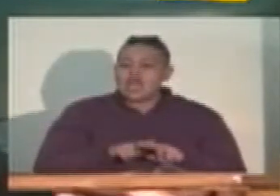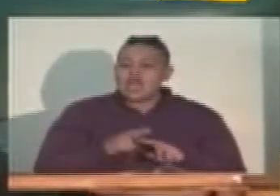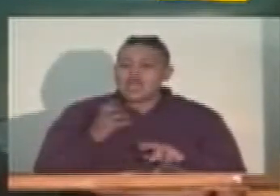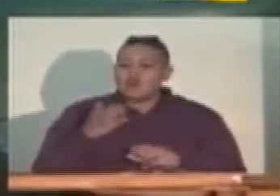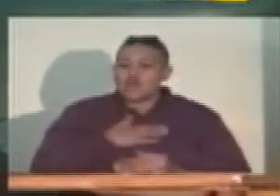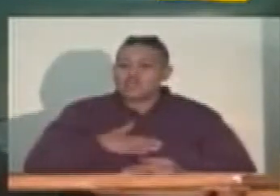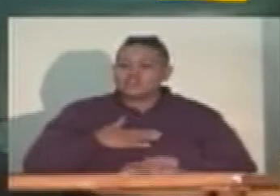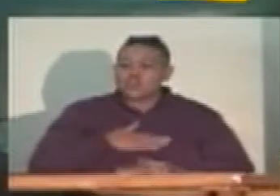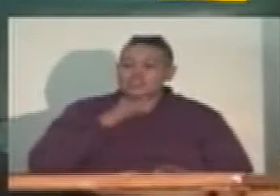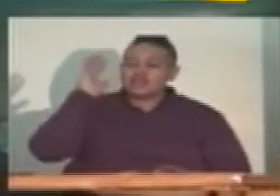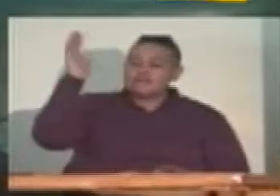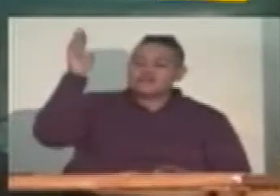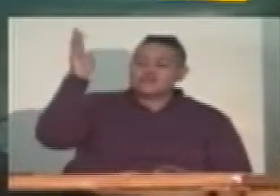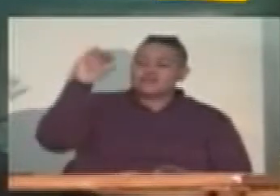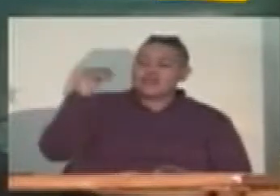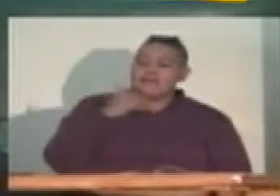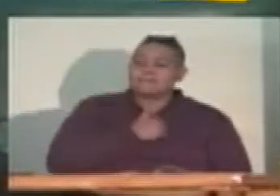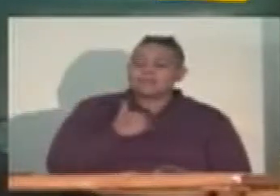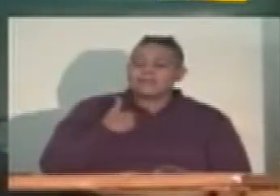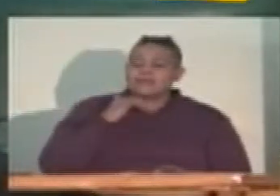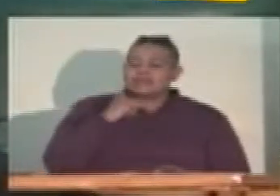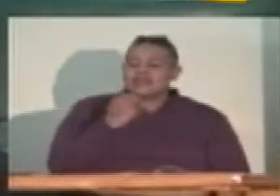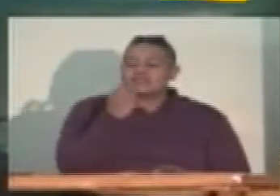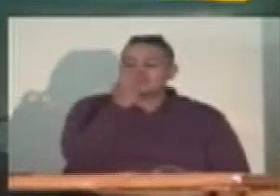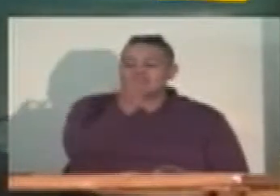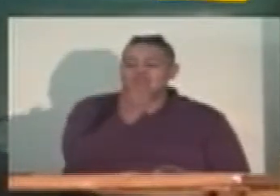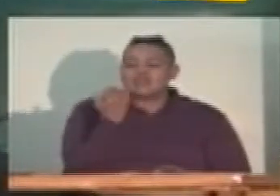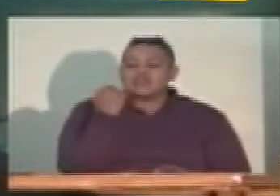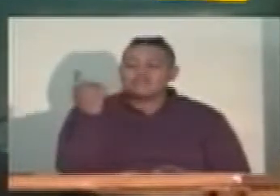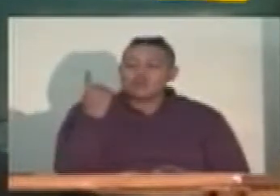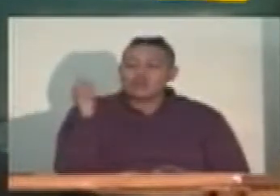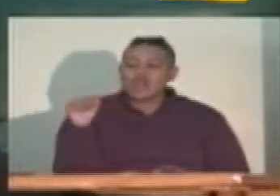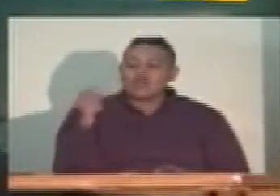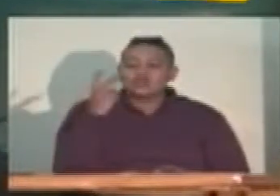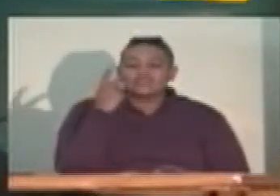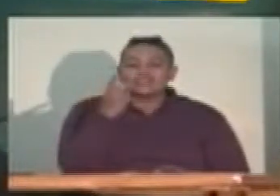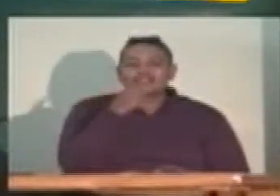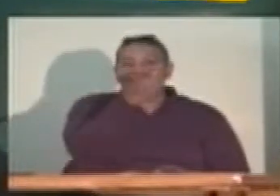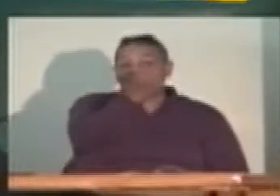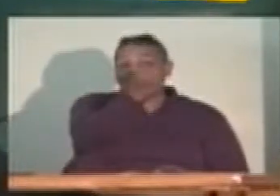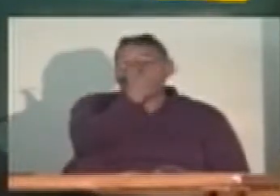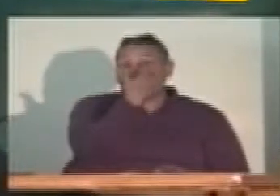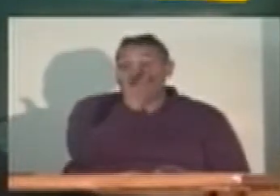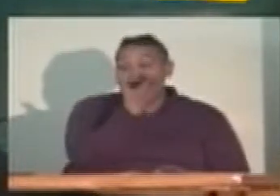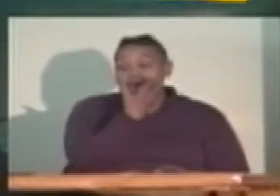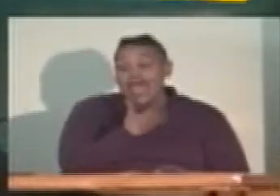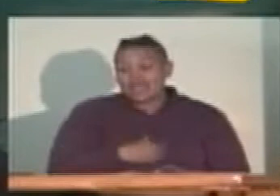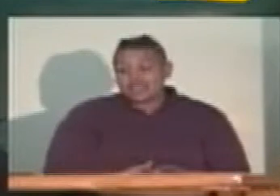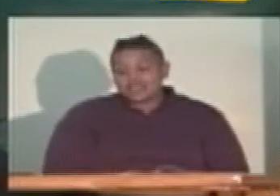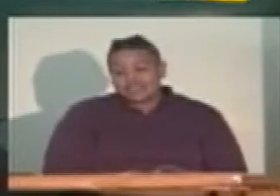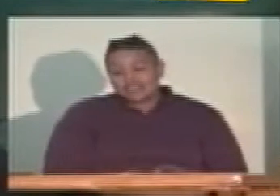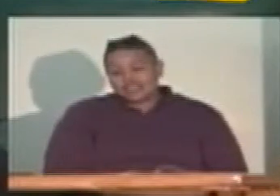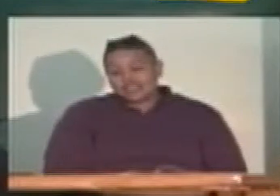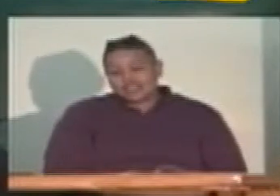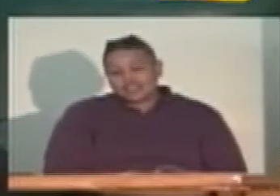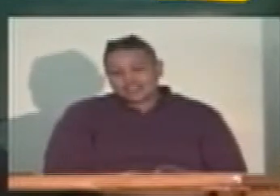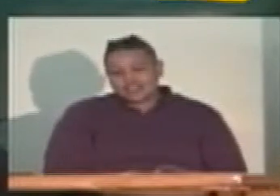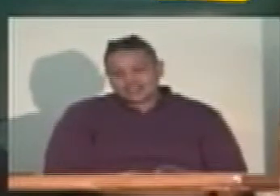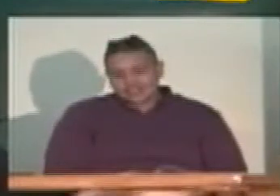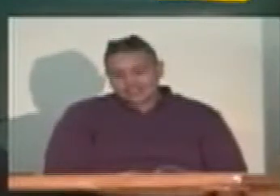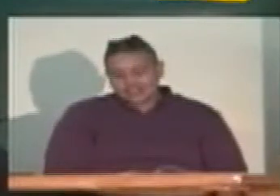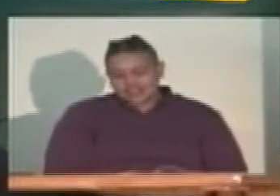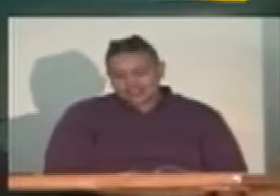enjoy the presentation by members on that side, if only I could see them. This blaring light. Oh, I thought you were